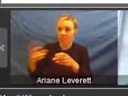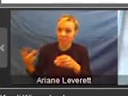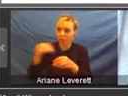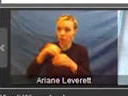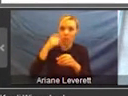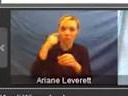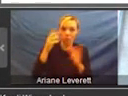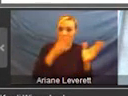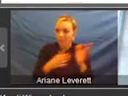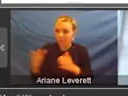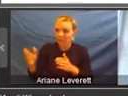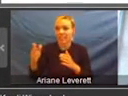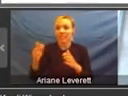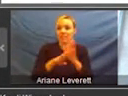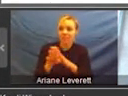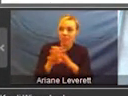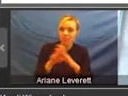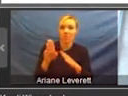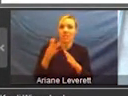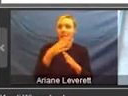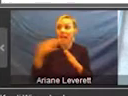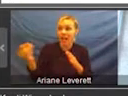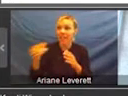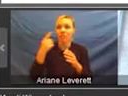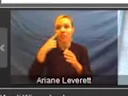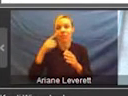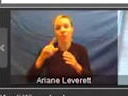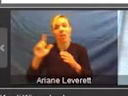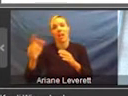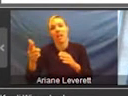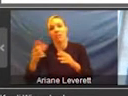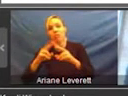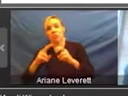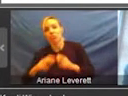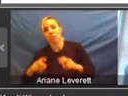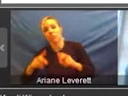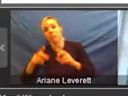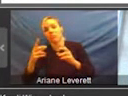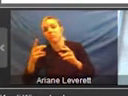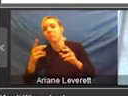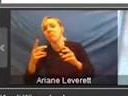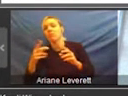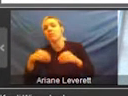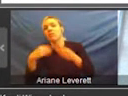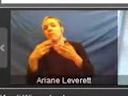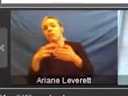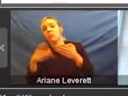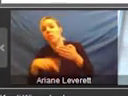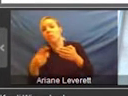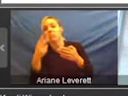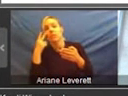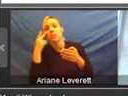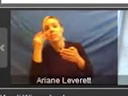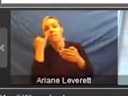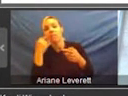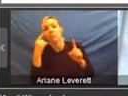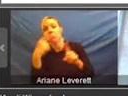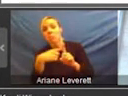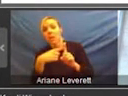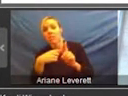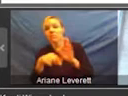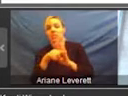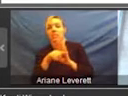of programs, but also policy framework design. So that means, for instance, not